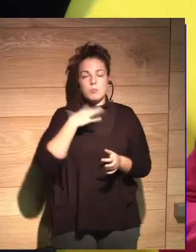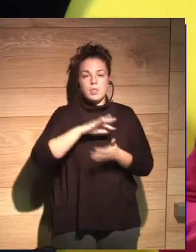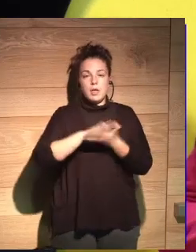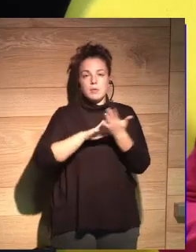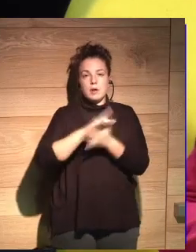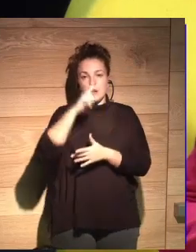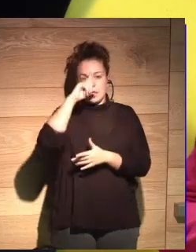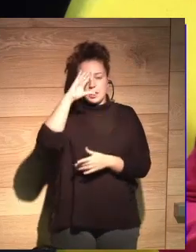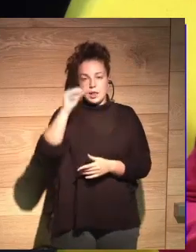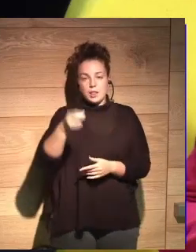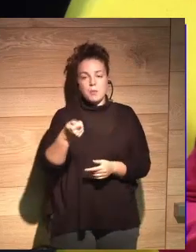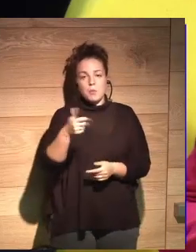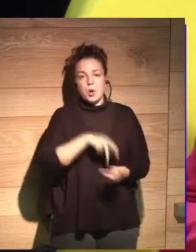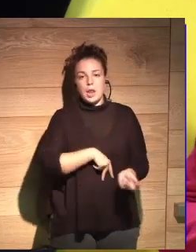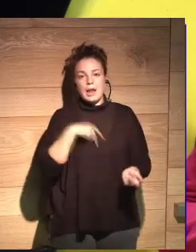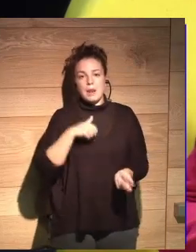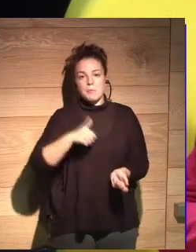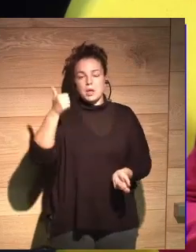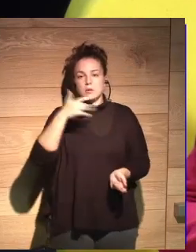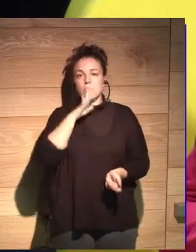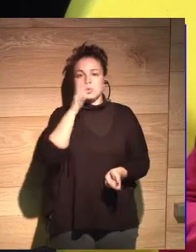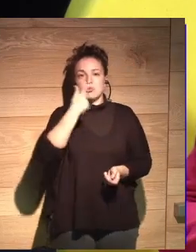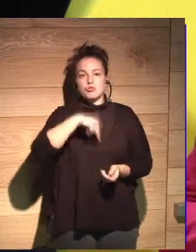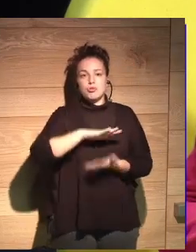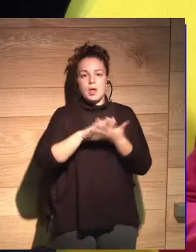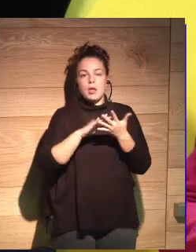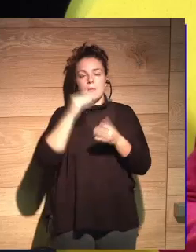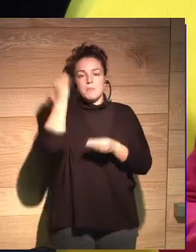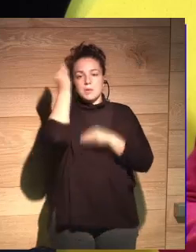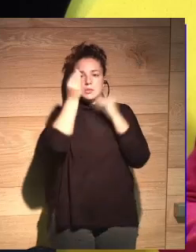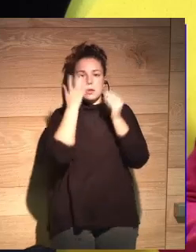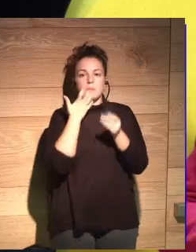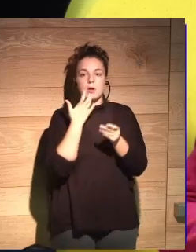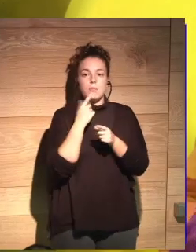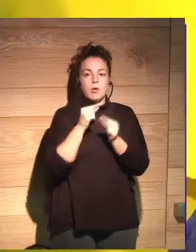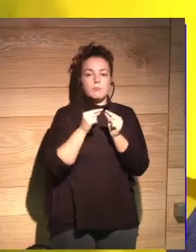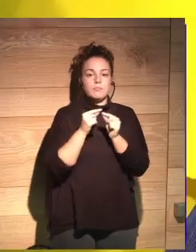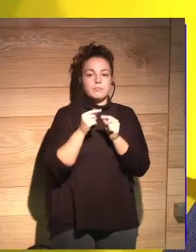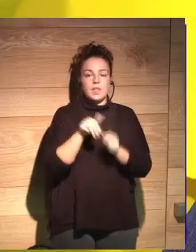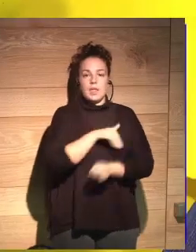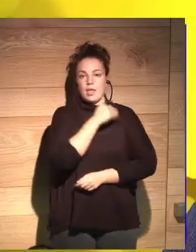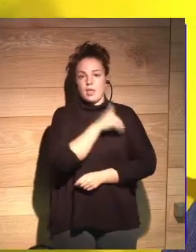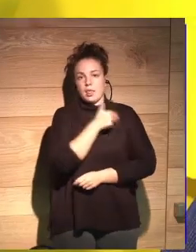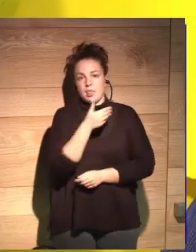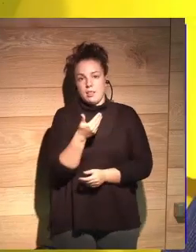normally we tend to assume intelligence is all about academic stuff, but it's much wider, as you say.